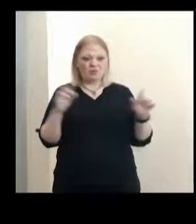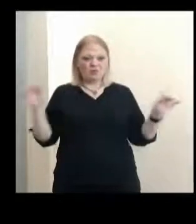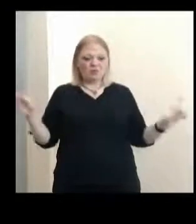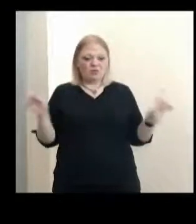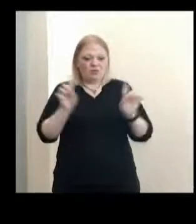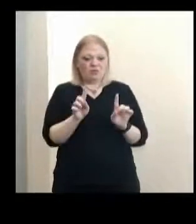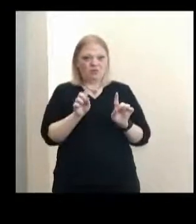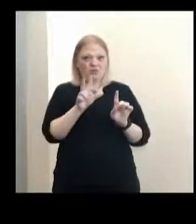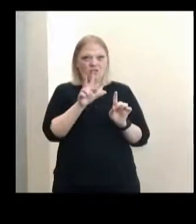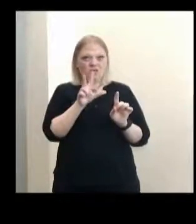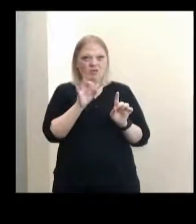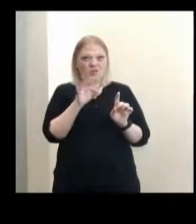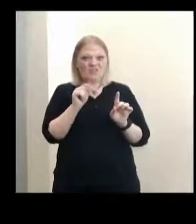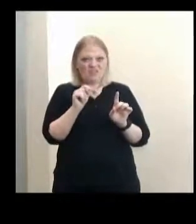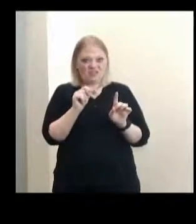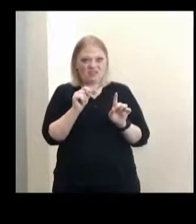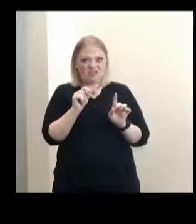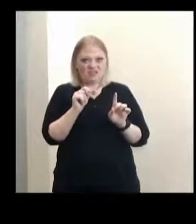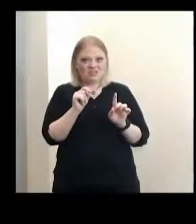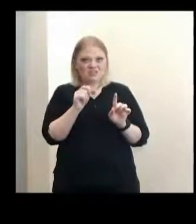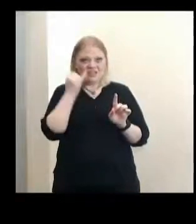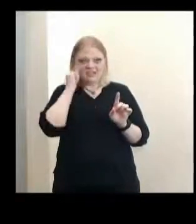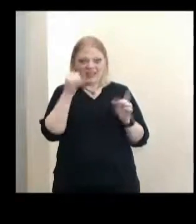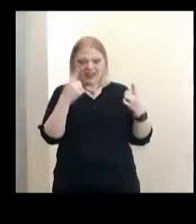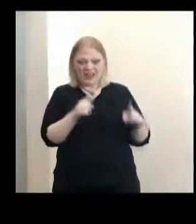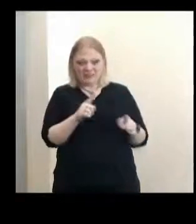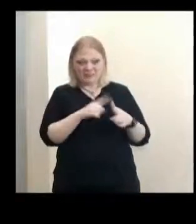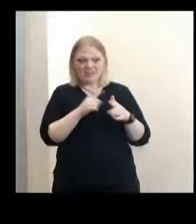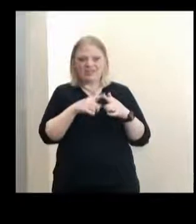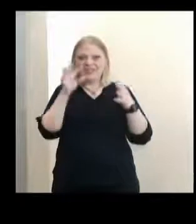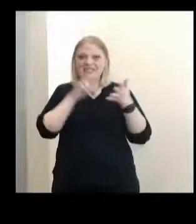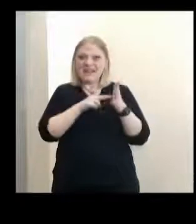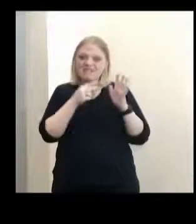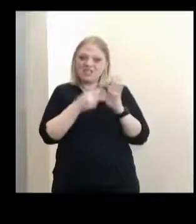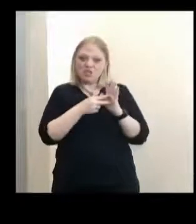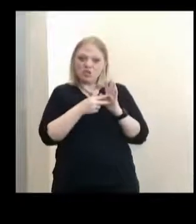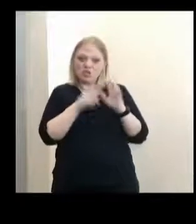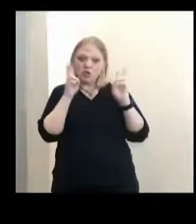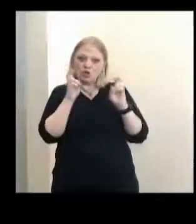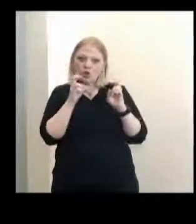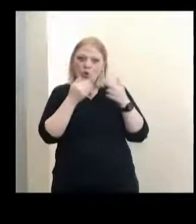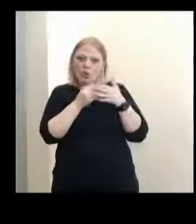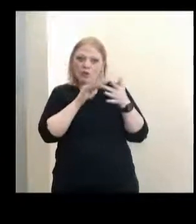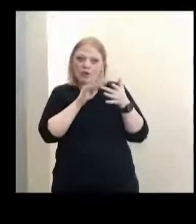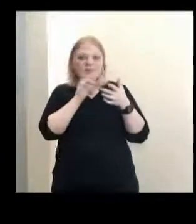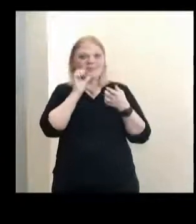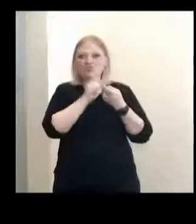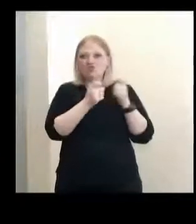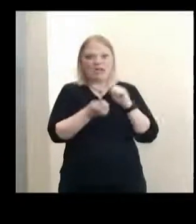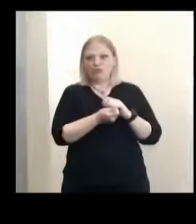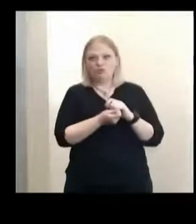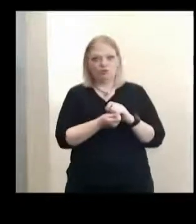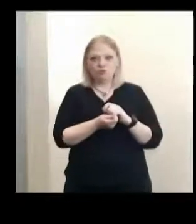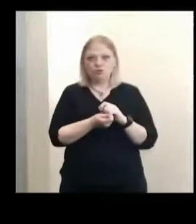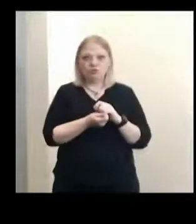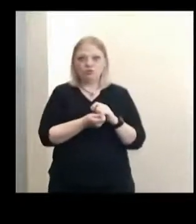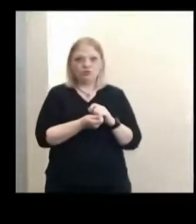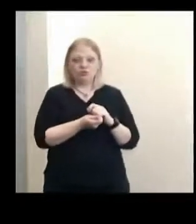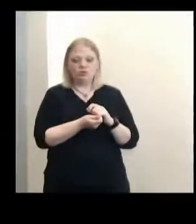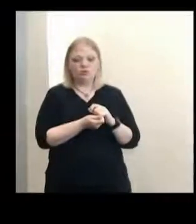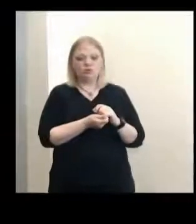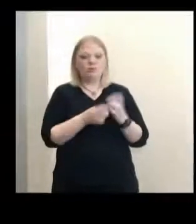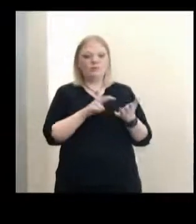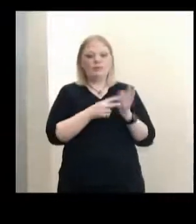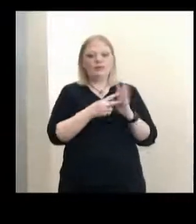if that happens, our definition of close contact does not change. And so there will be more